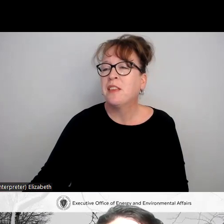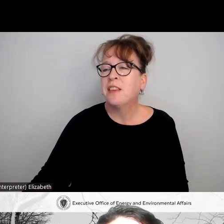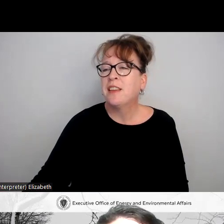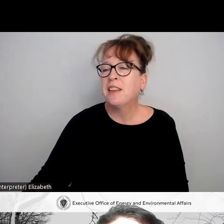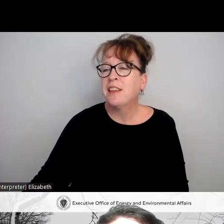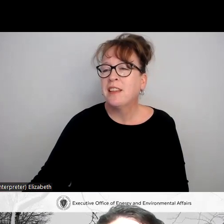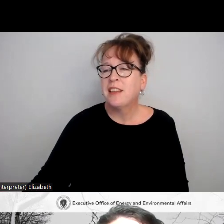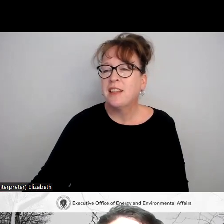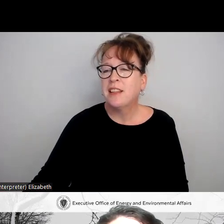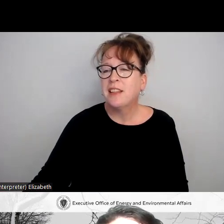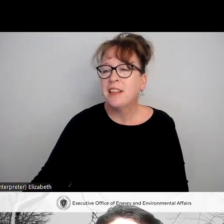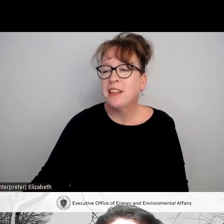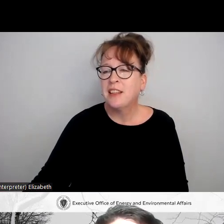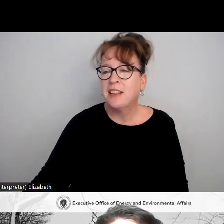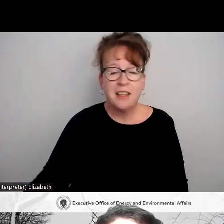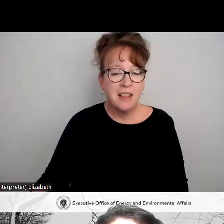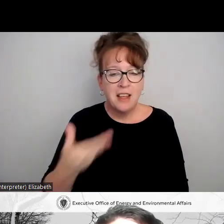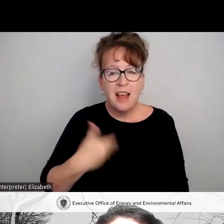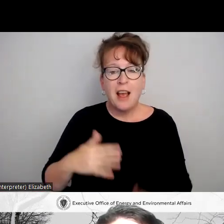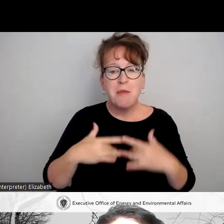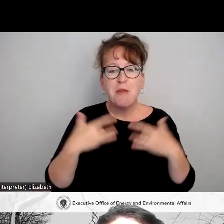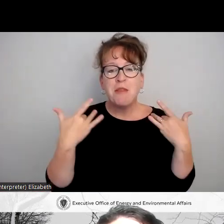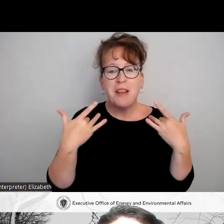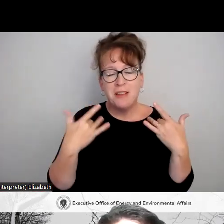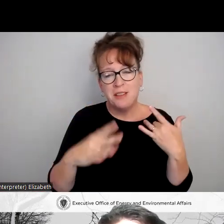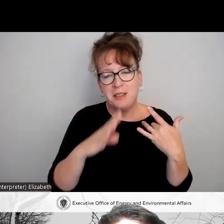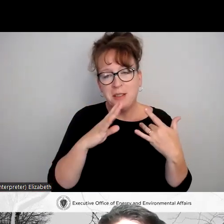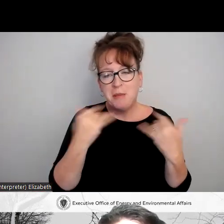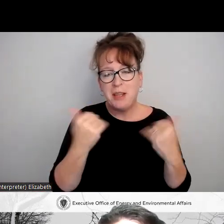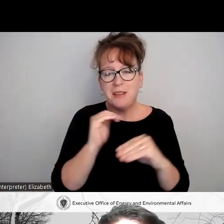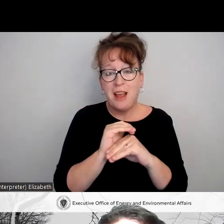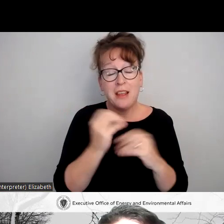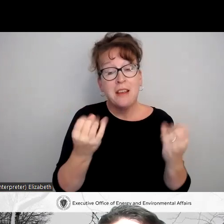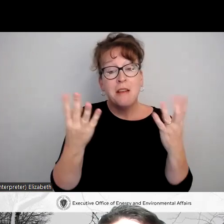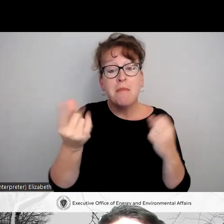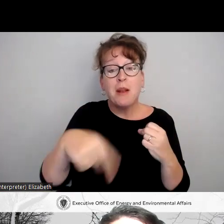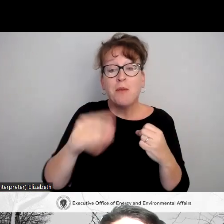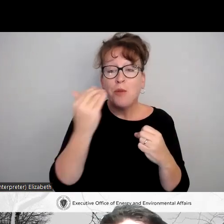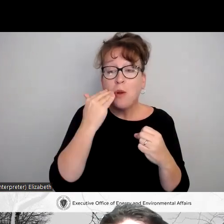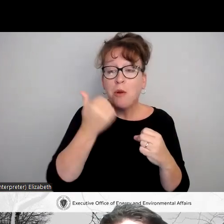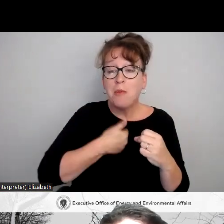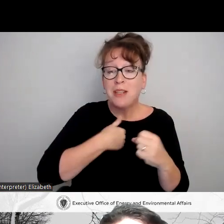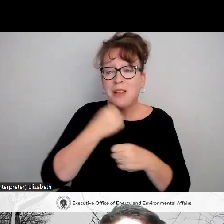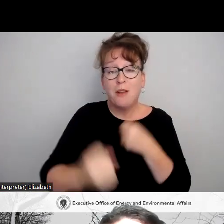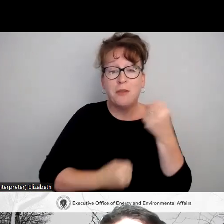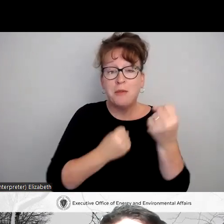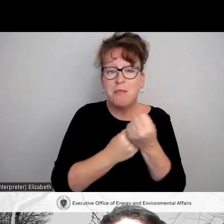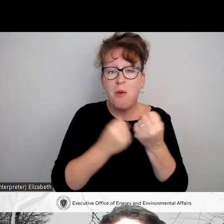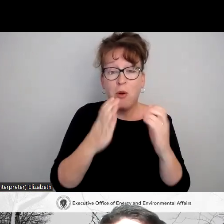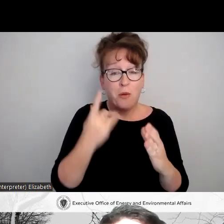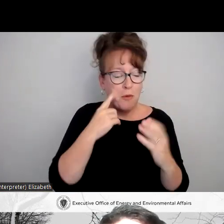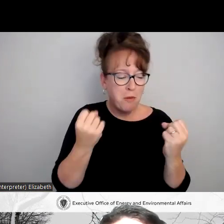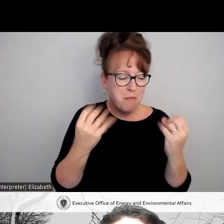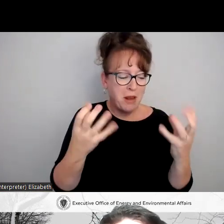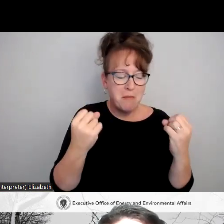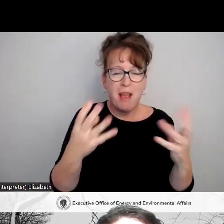tonight. Some of you may know that I have been a supporter of the Environmental Justice Council for many, many years, and was part